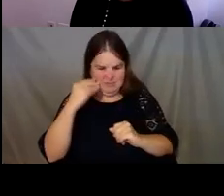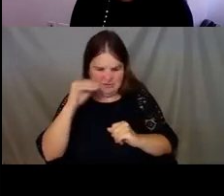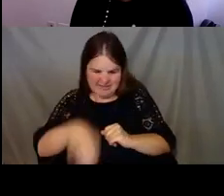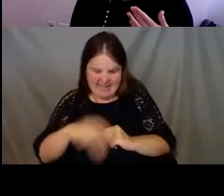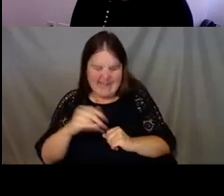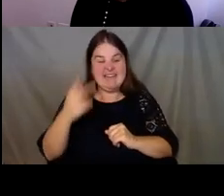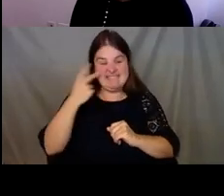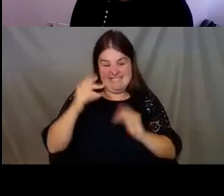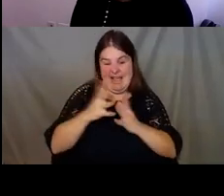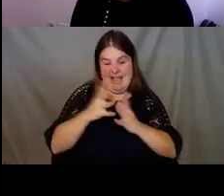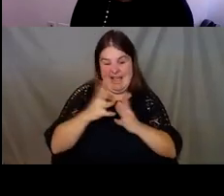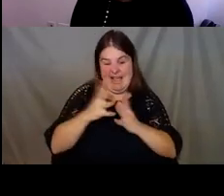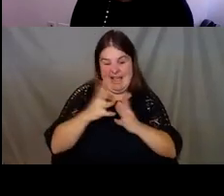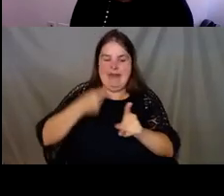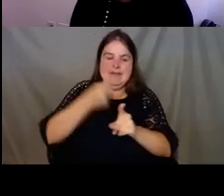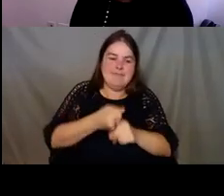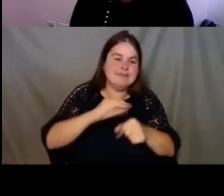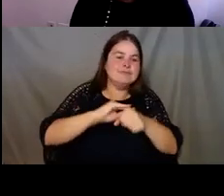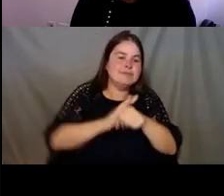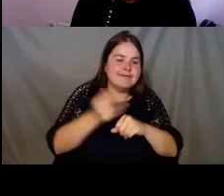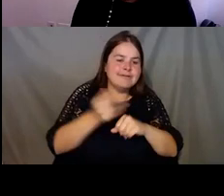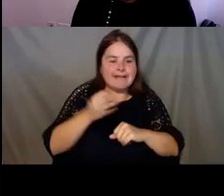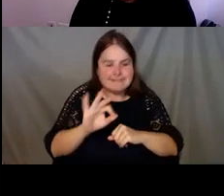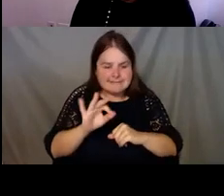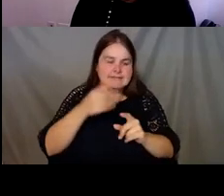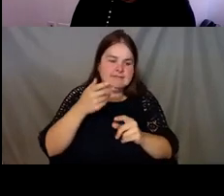illness severity or mental health symptoms.